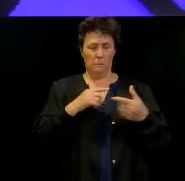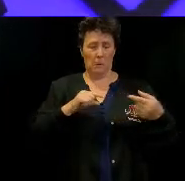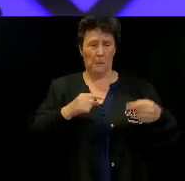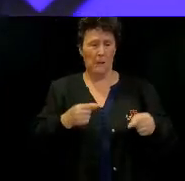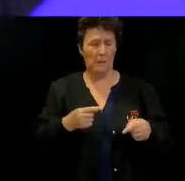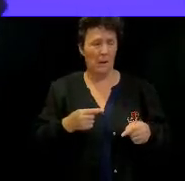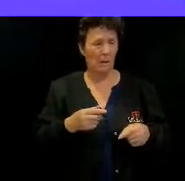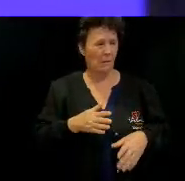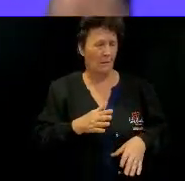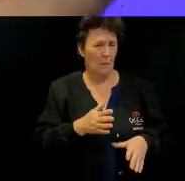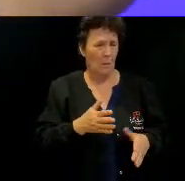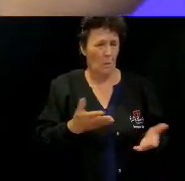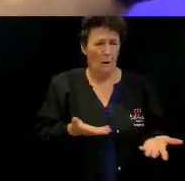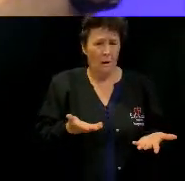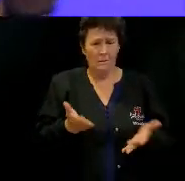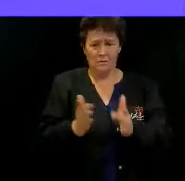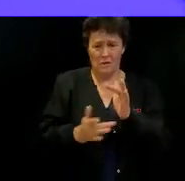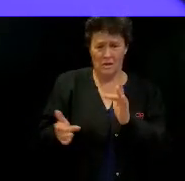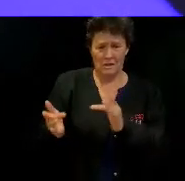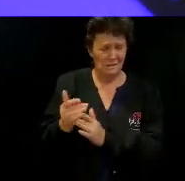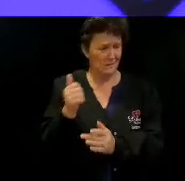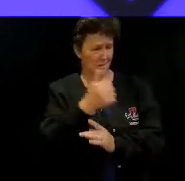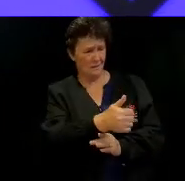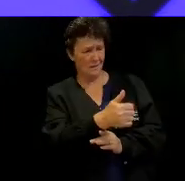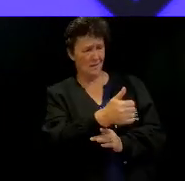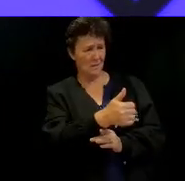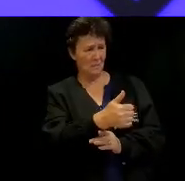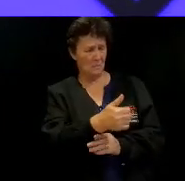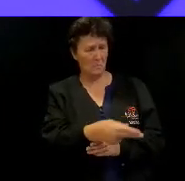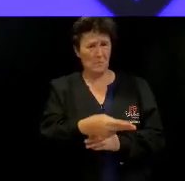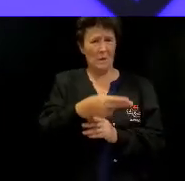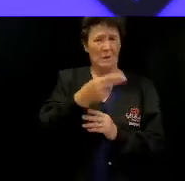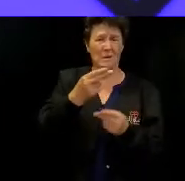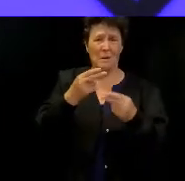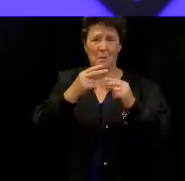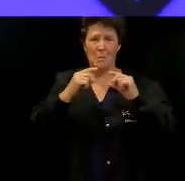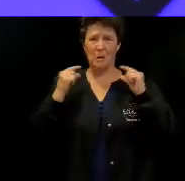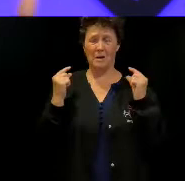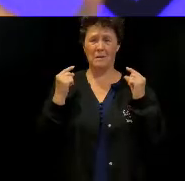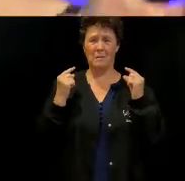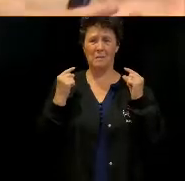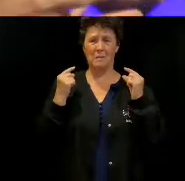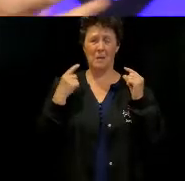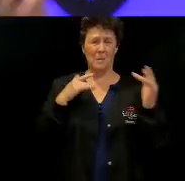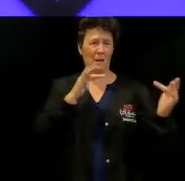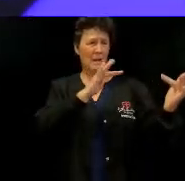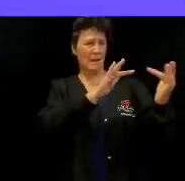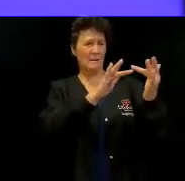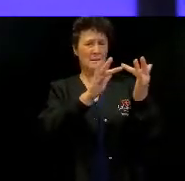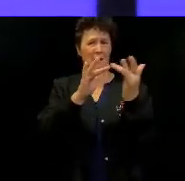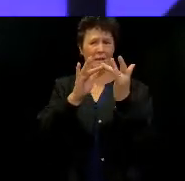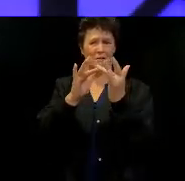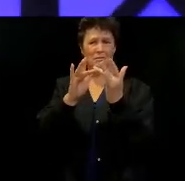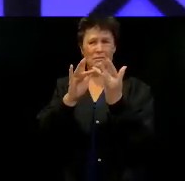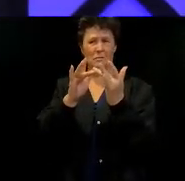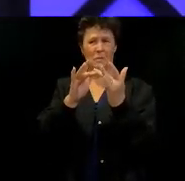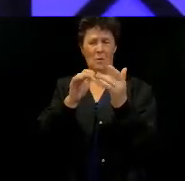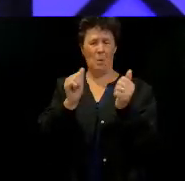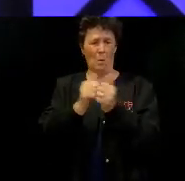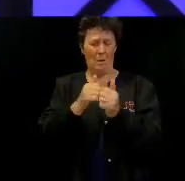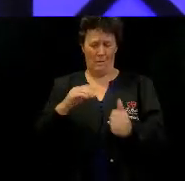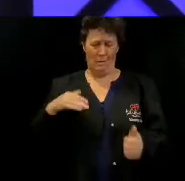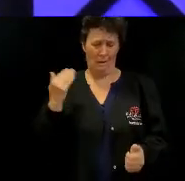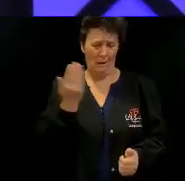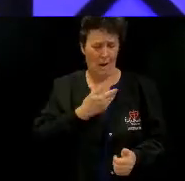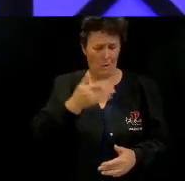Jesus? Well, yeah, he's a high priest that can be touched with the feelings of our infirmities. We never